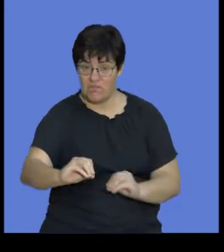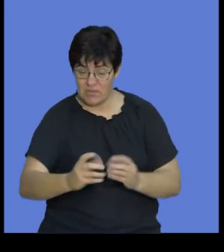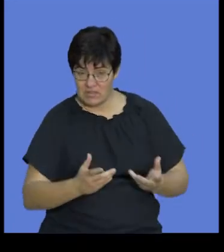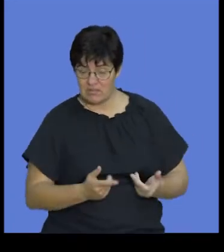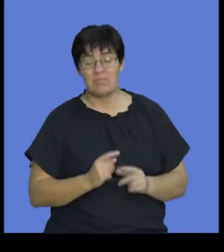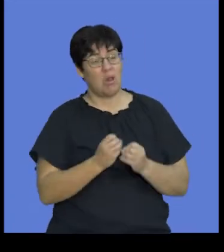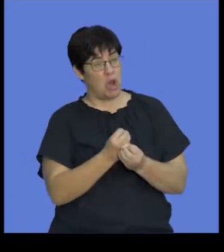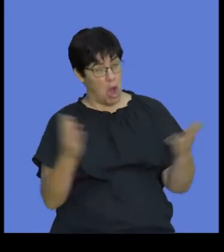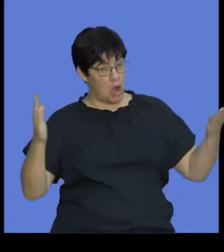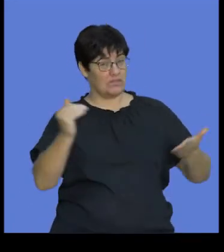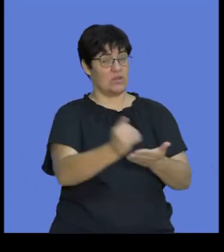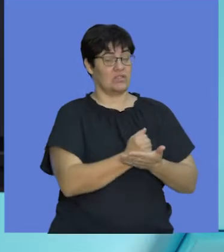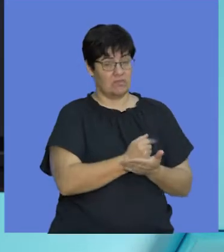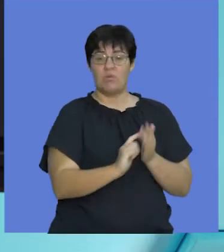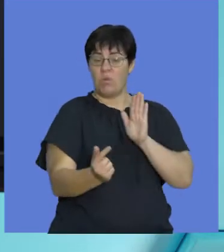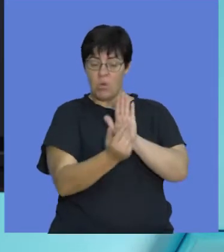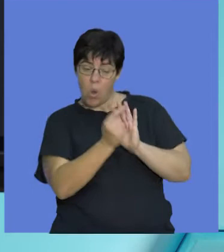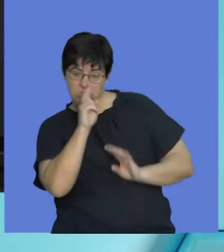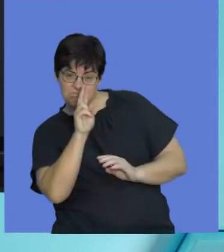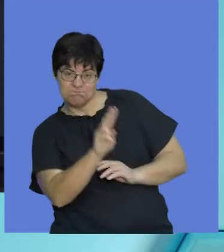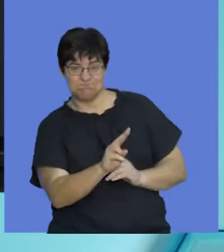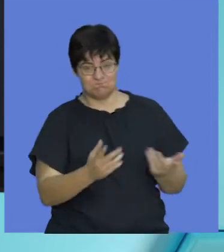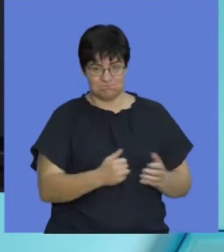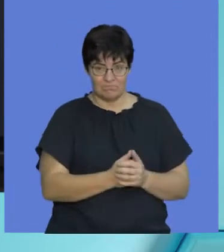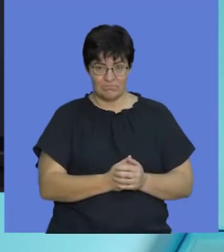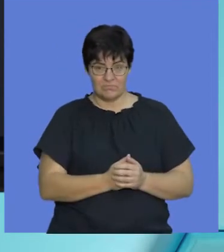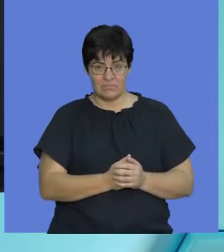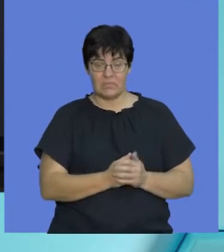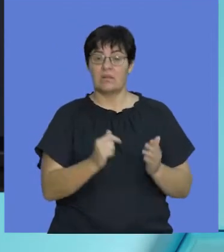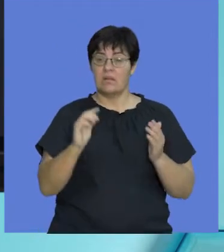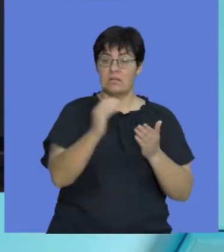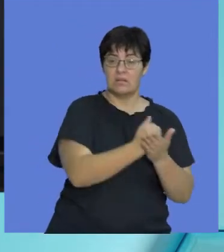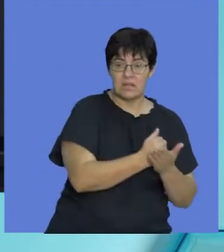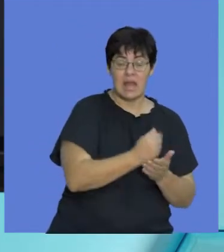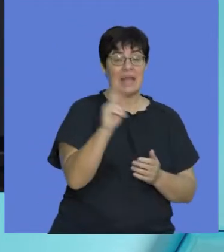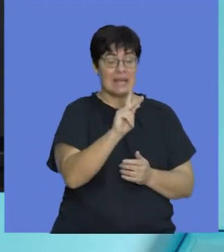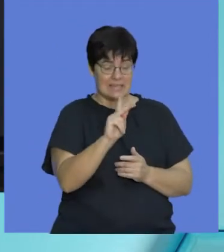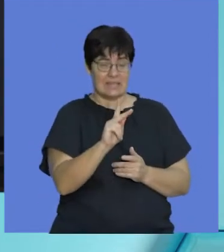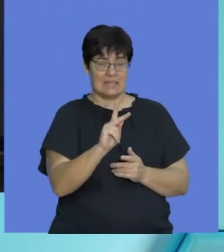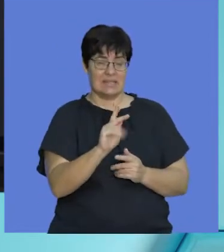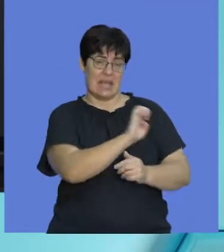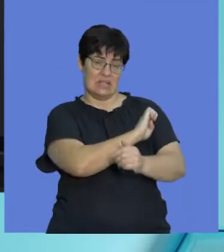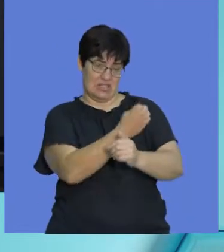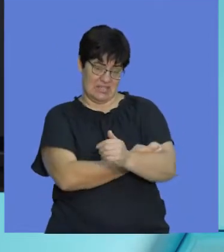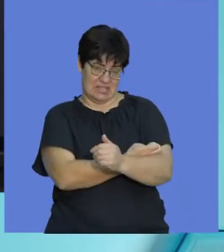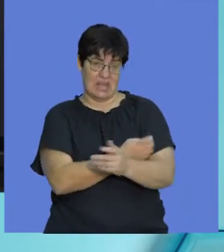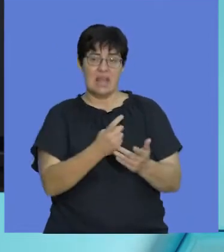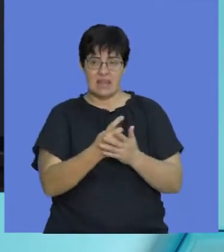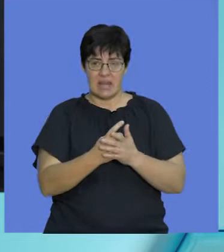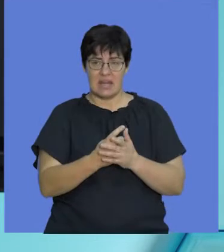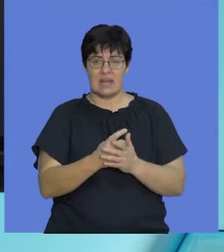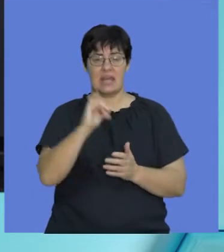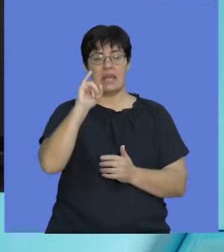of conservation laws that we're going to look at. Conservation of kinetic energy. And then we're going to look at